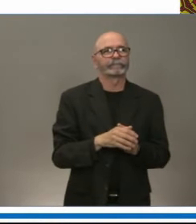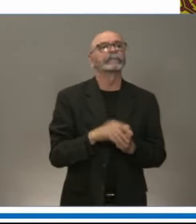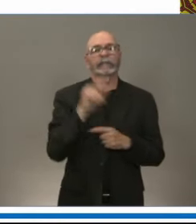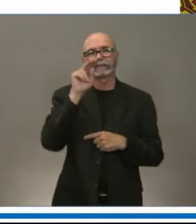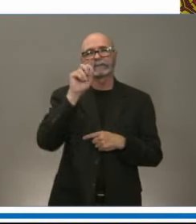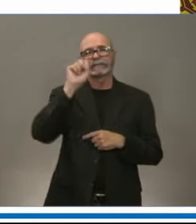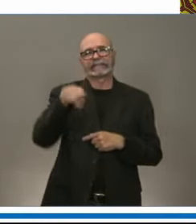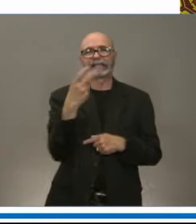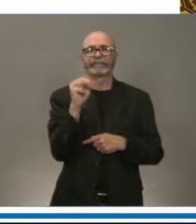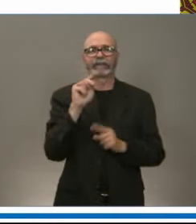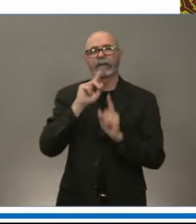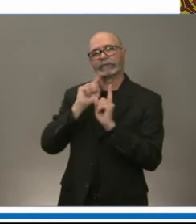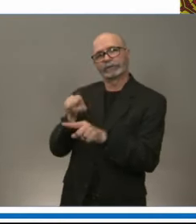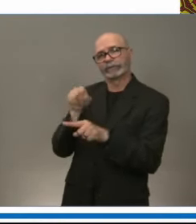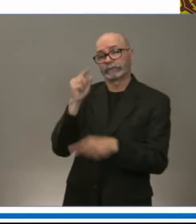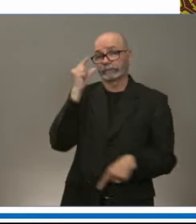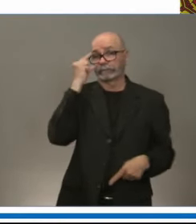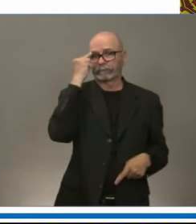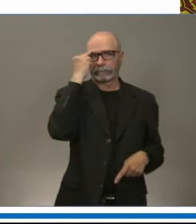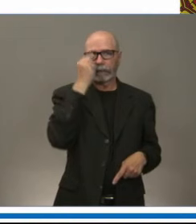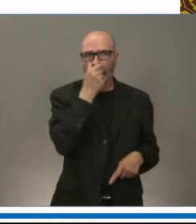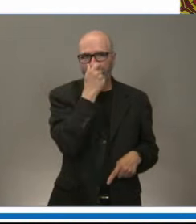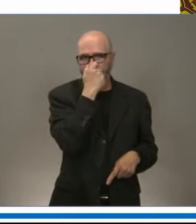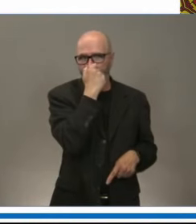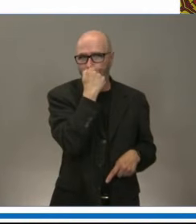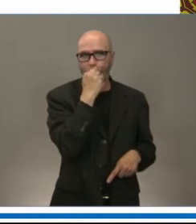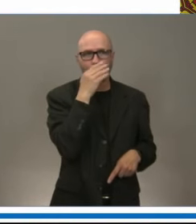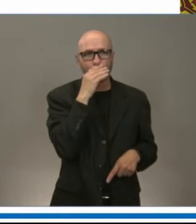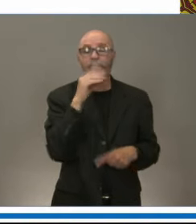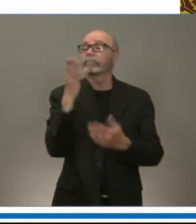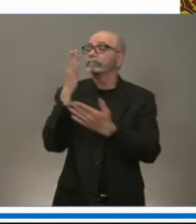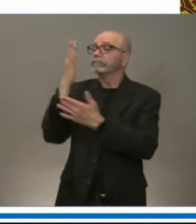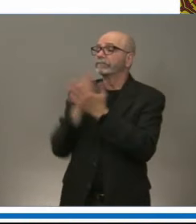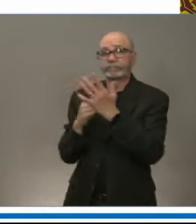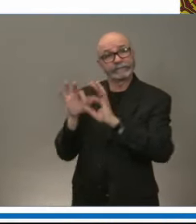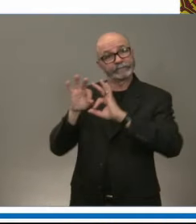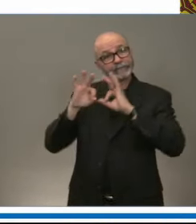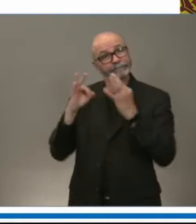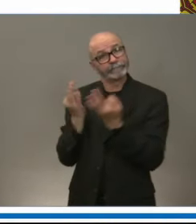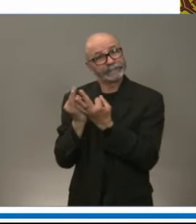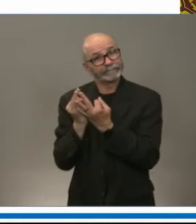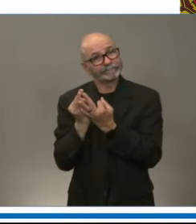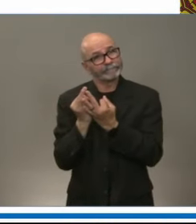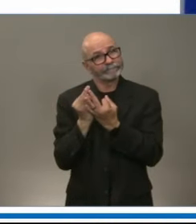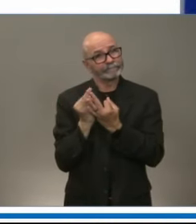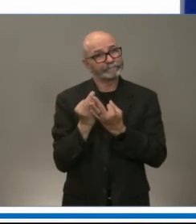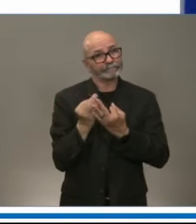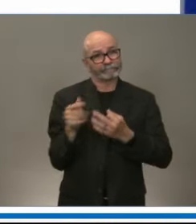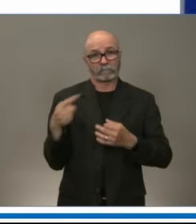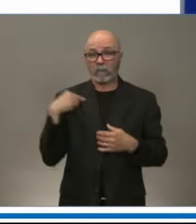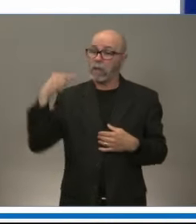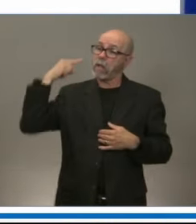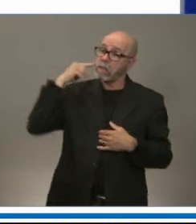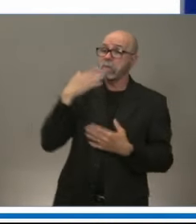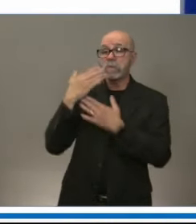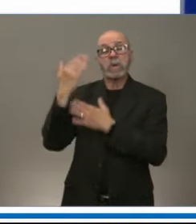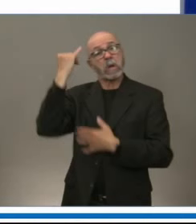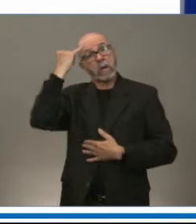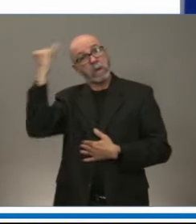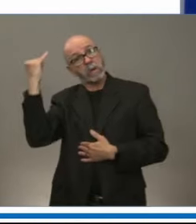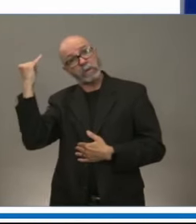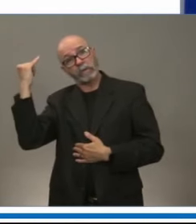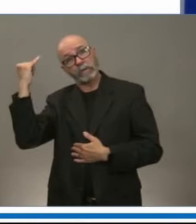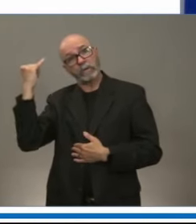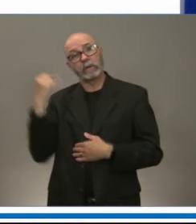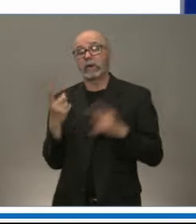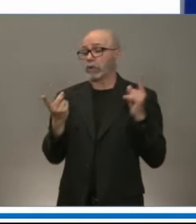families who've decided that that was an option for them to try to lay out, as Dr. Strang just identified, the pros and